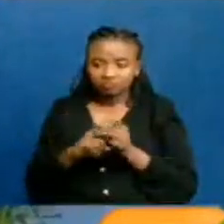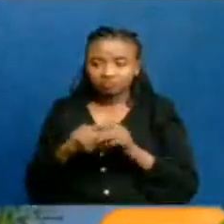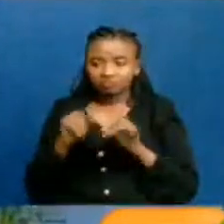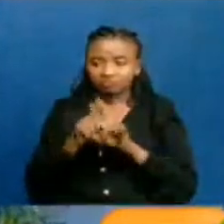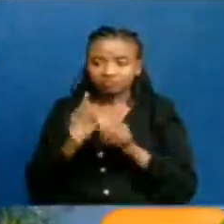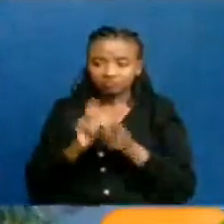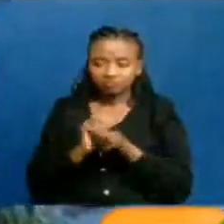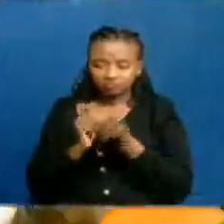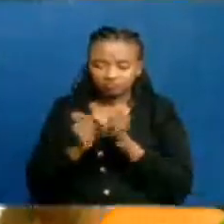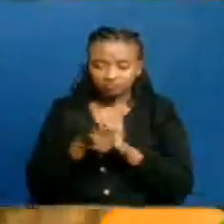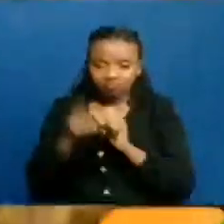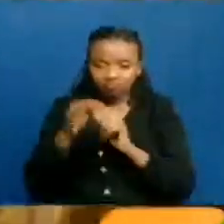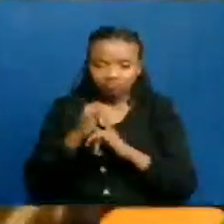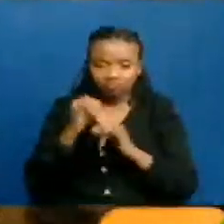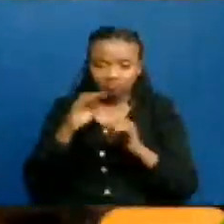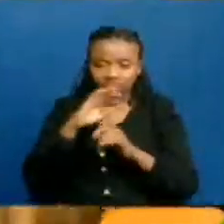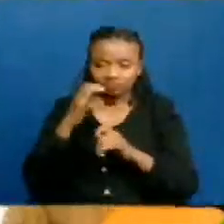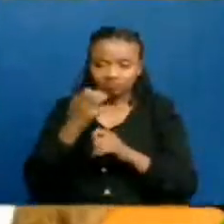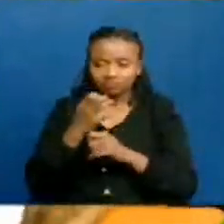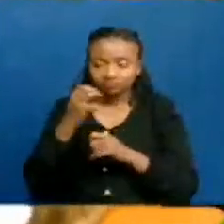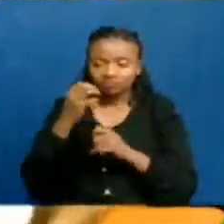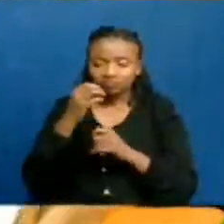converting them into clean energy.